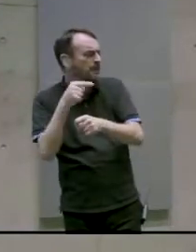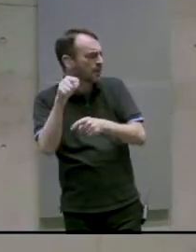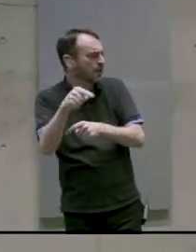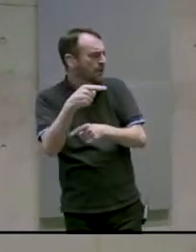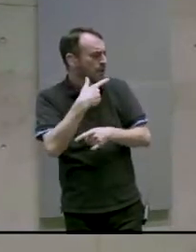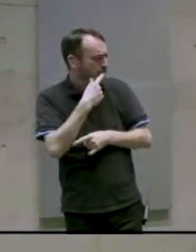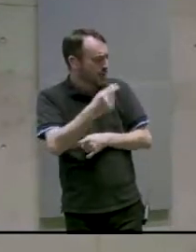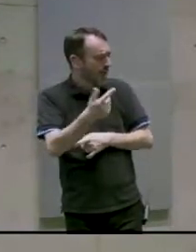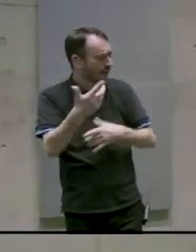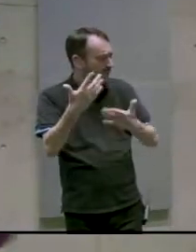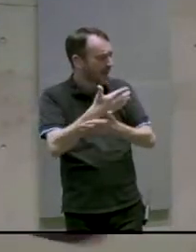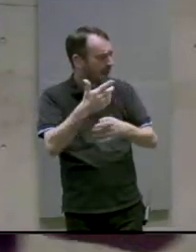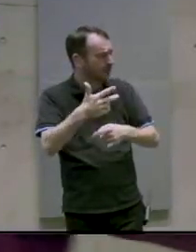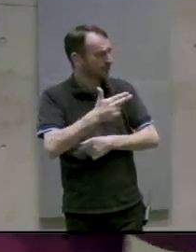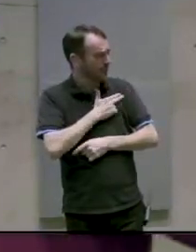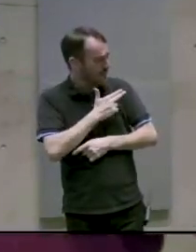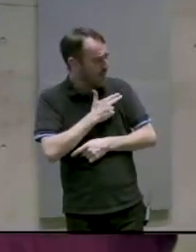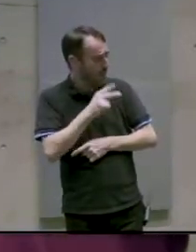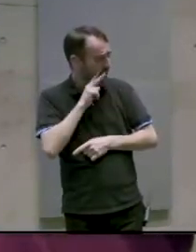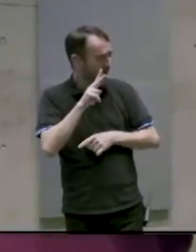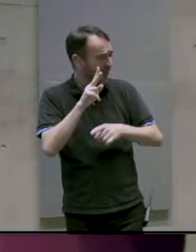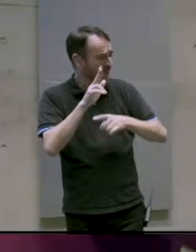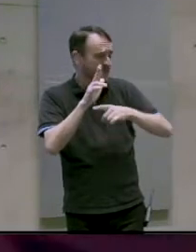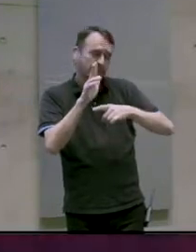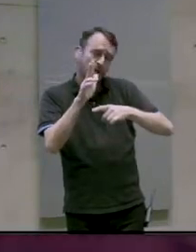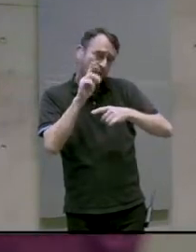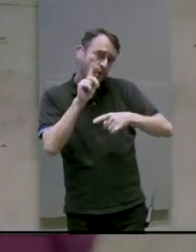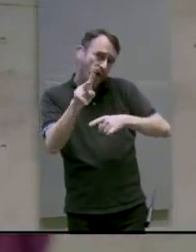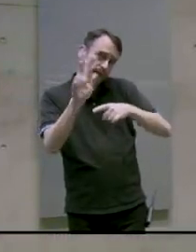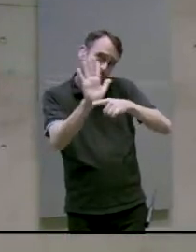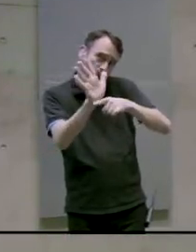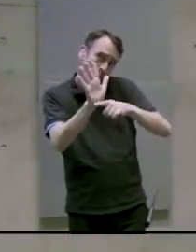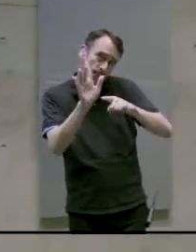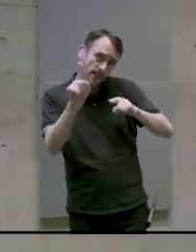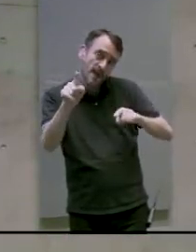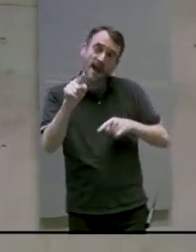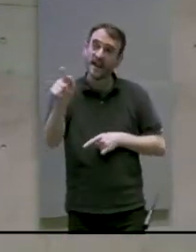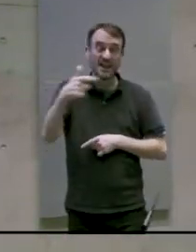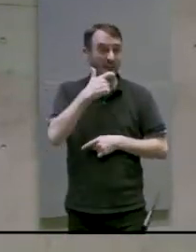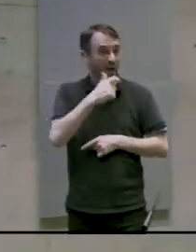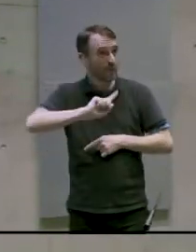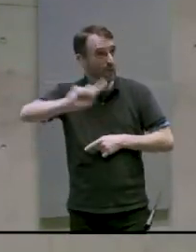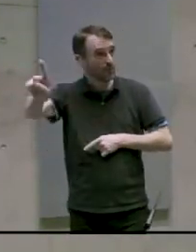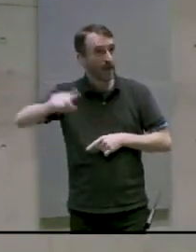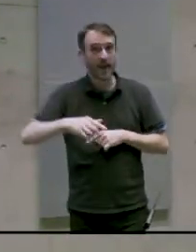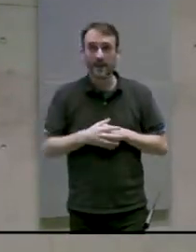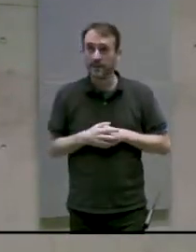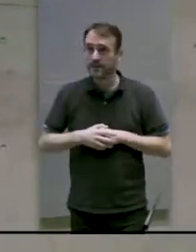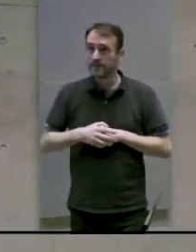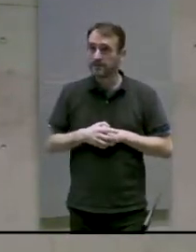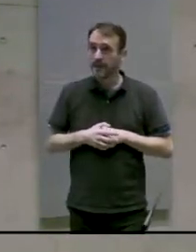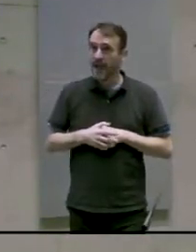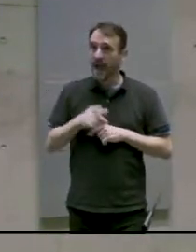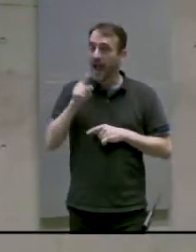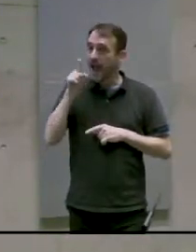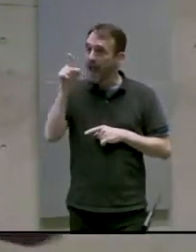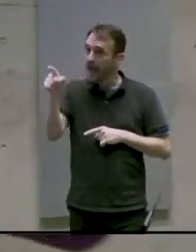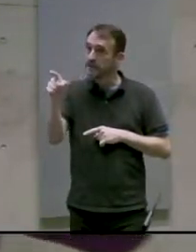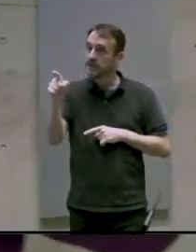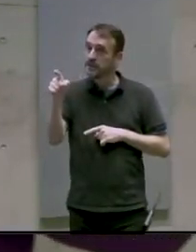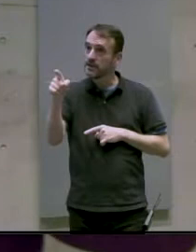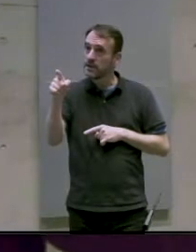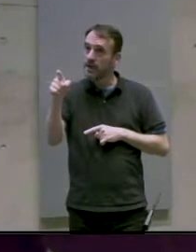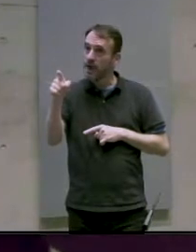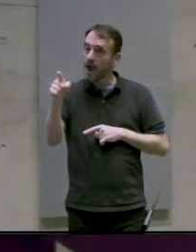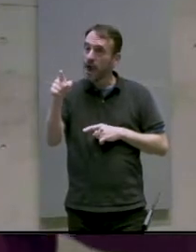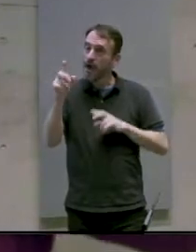James Bond, and it will look like the film. And he just laughed at us and walked away. And we kind of I wonder if he'll write that in the article. And he never did, and I wish he almost